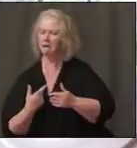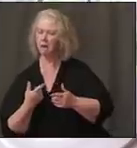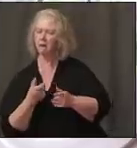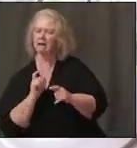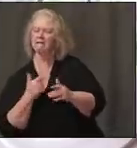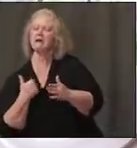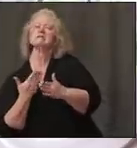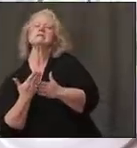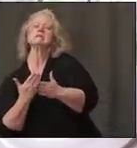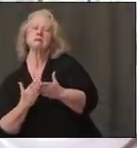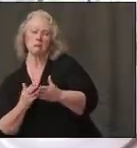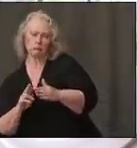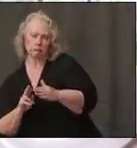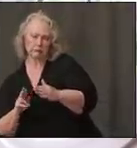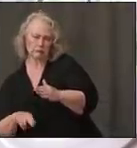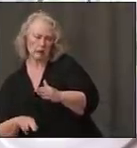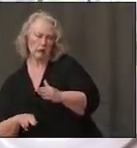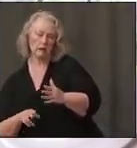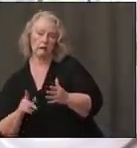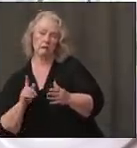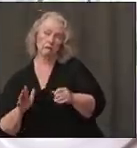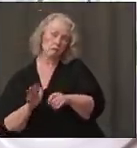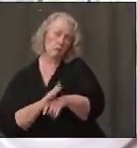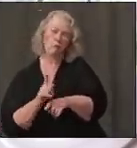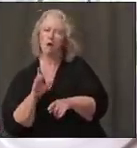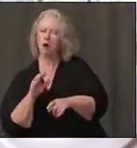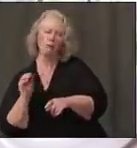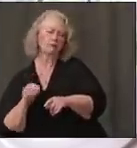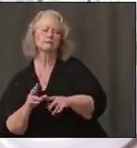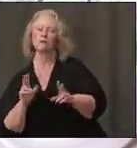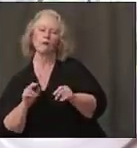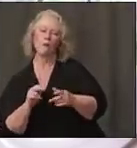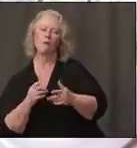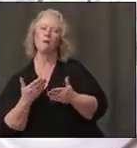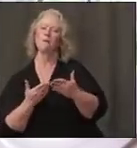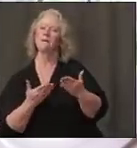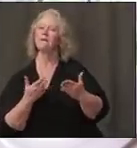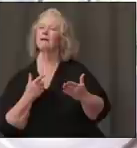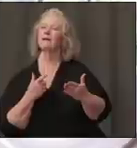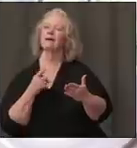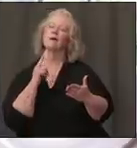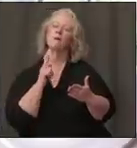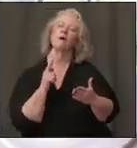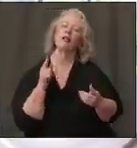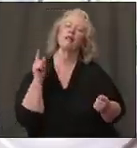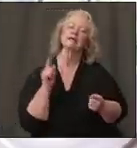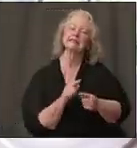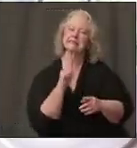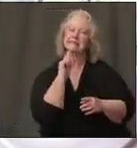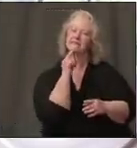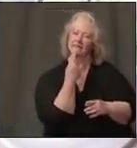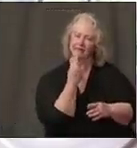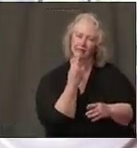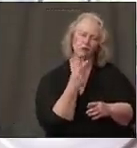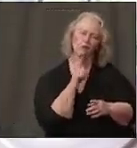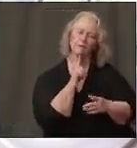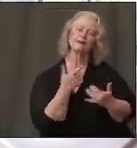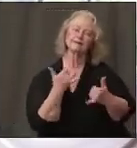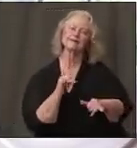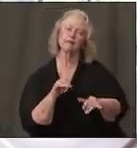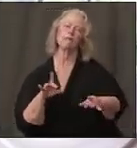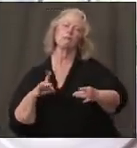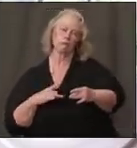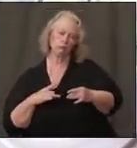immunity. It might not confer complete immunity. It might be like a flu vaccine, where the vaccine reduces disease severity, but it doesn't prevent you from getting the